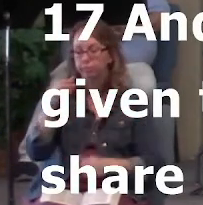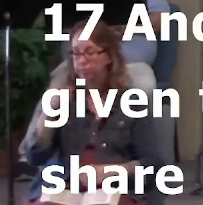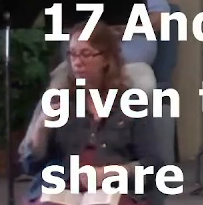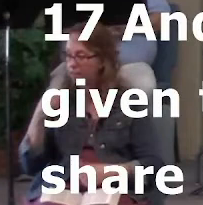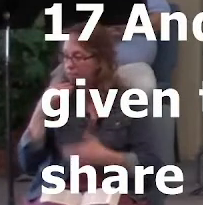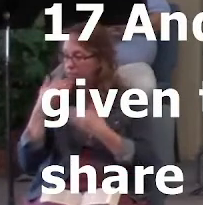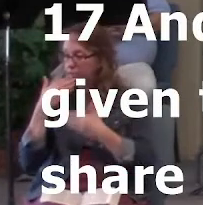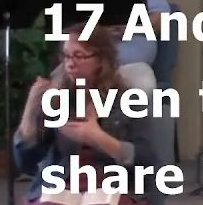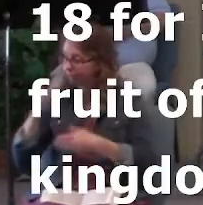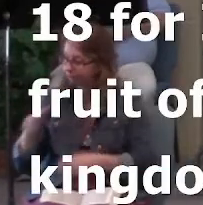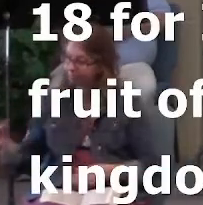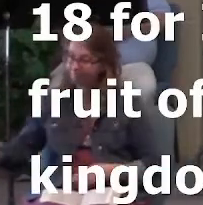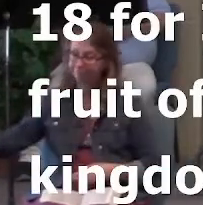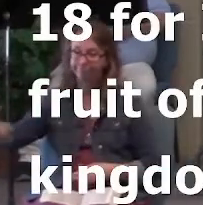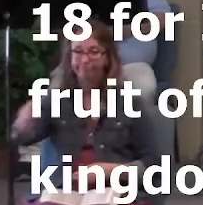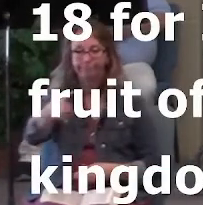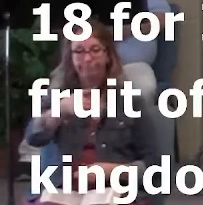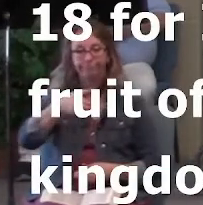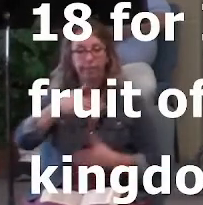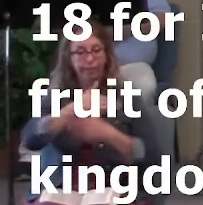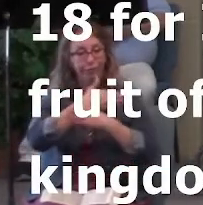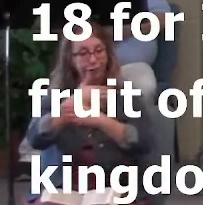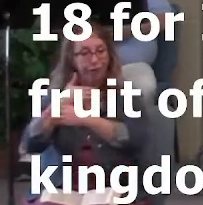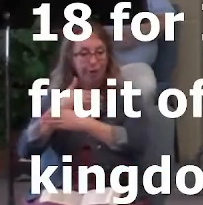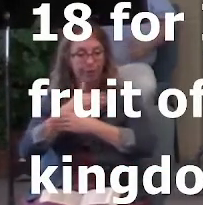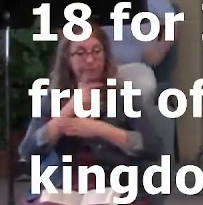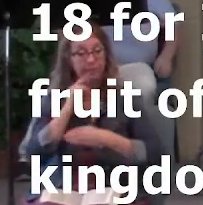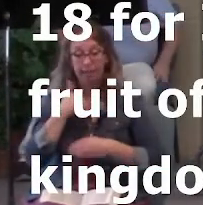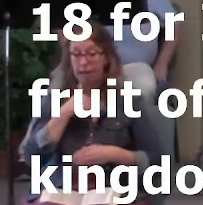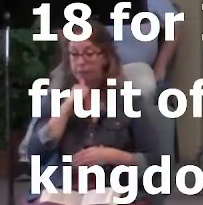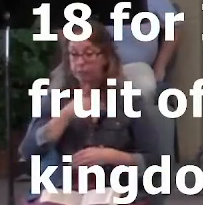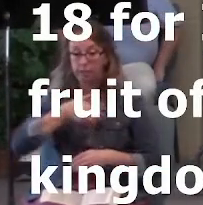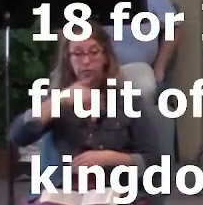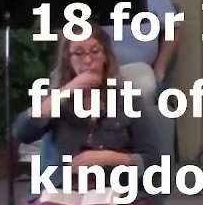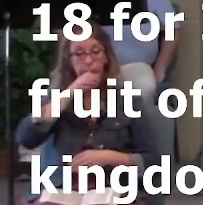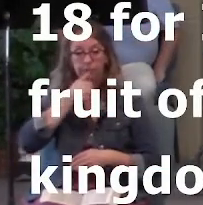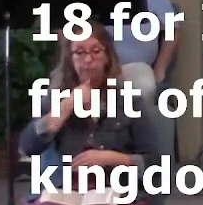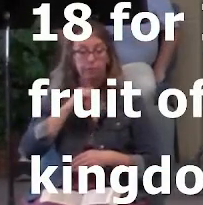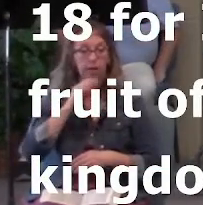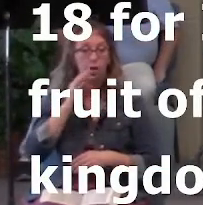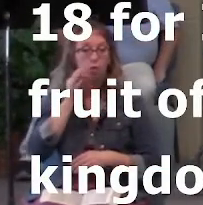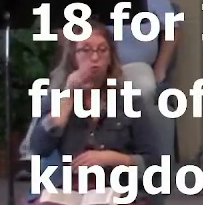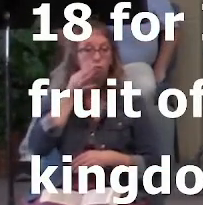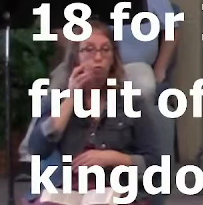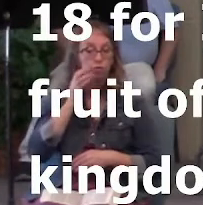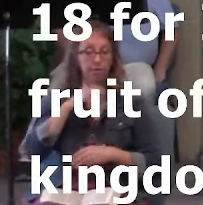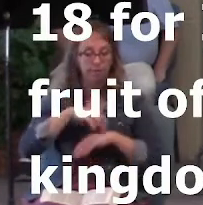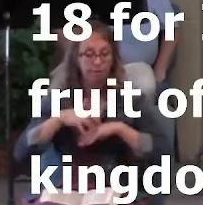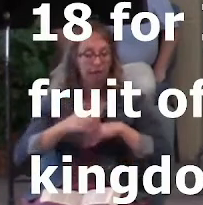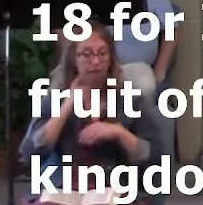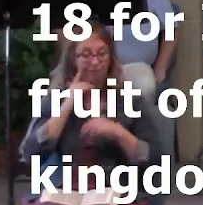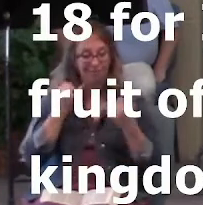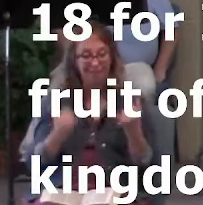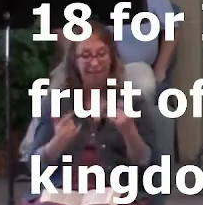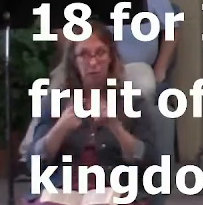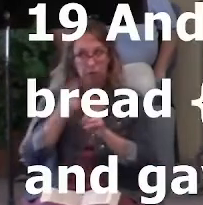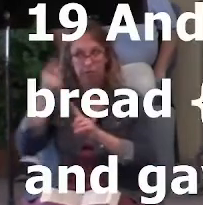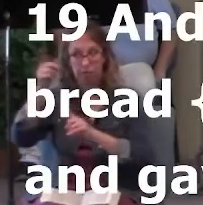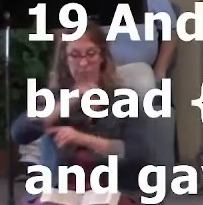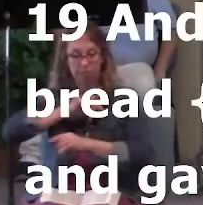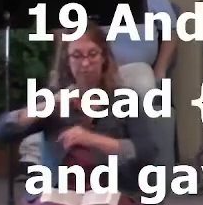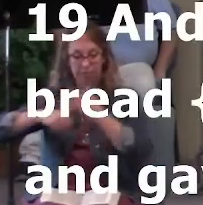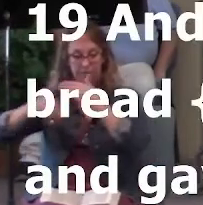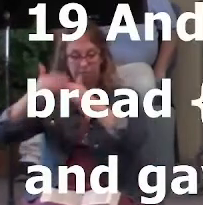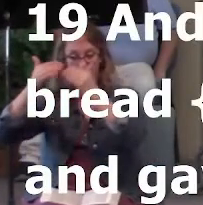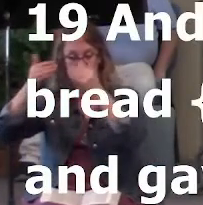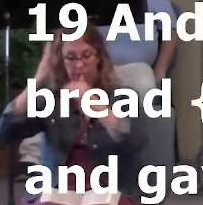share it among yourselves. For I say to you, I will not drink the fruit of the vine from now until the kingdom of God comes. And then He